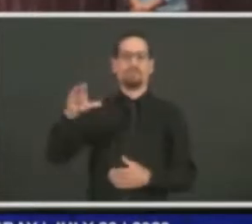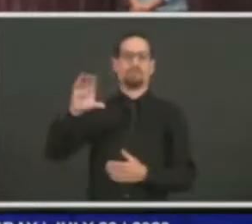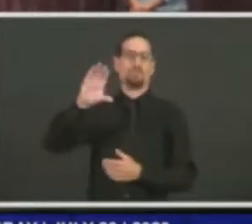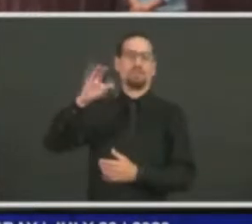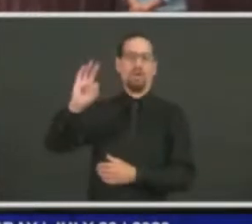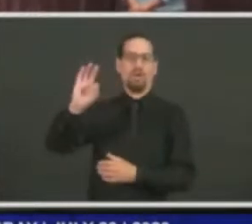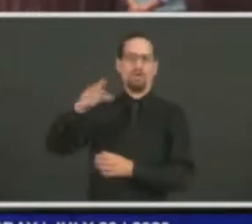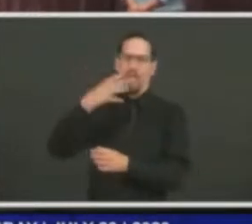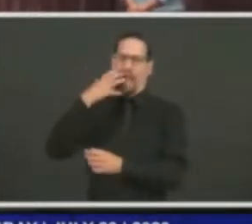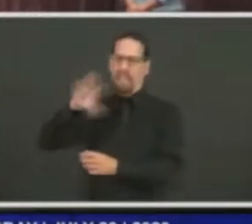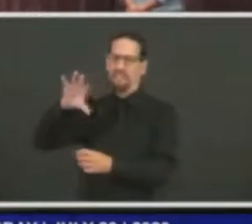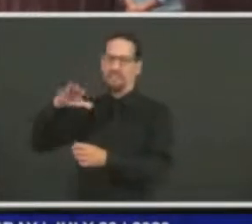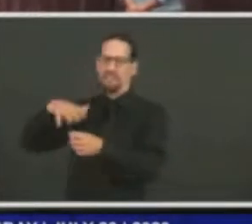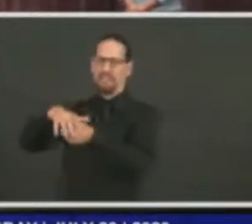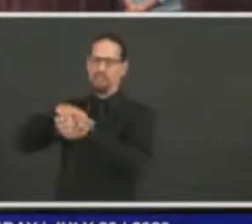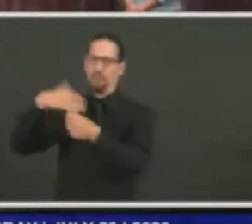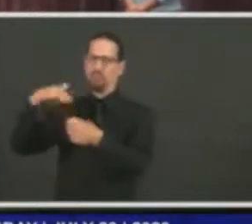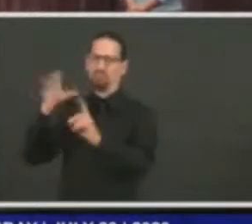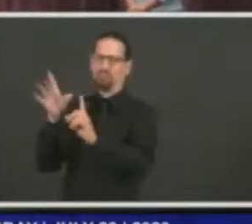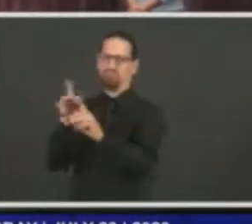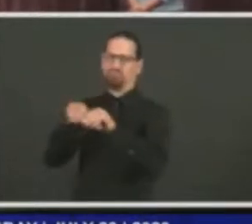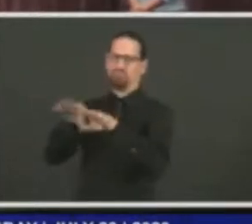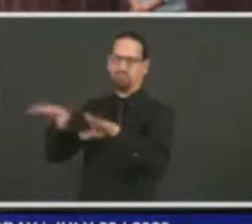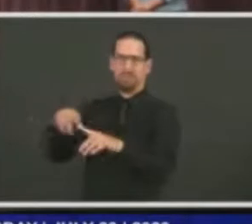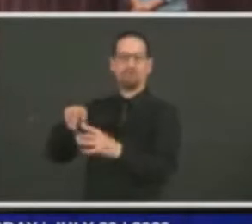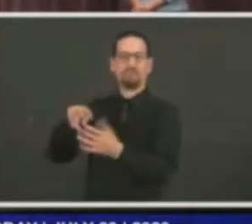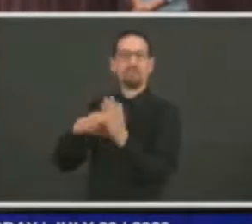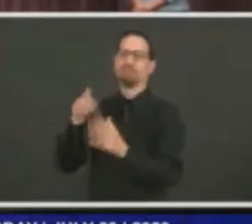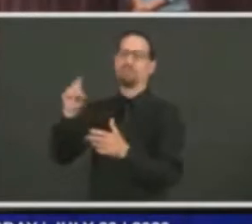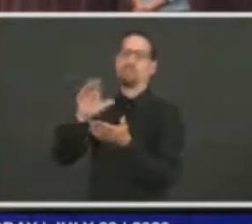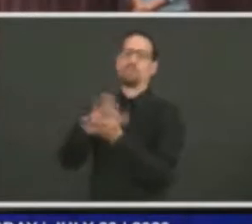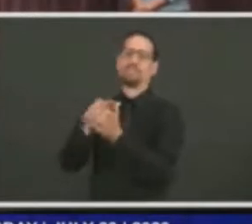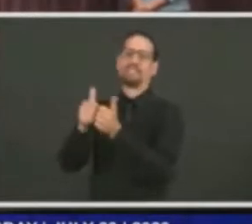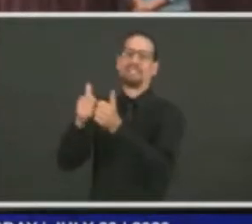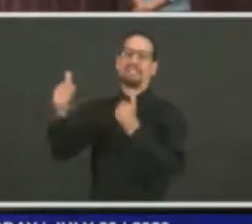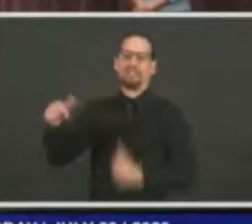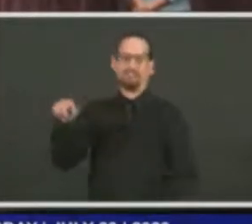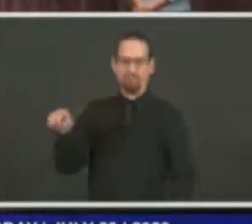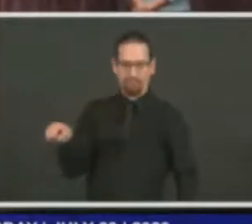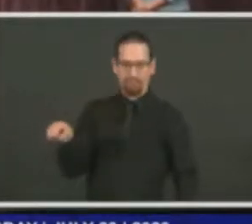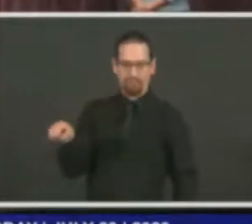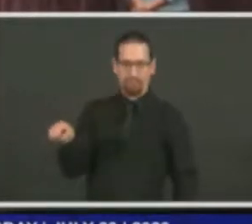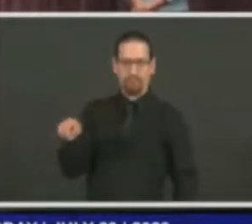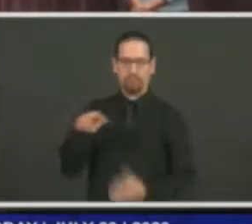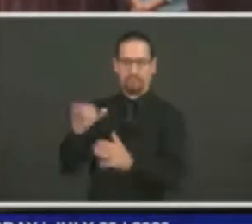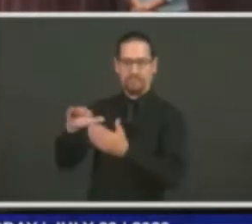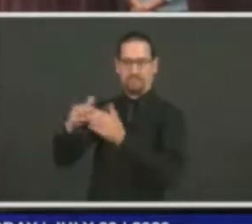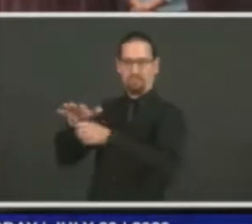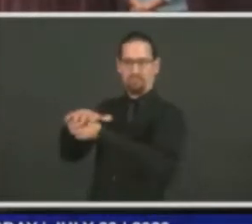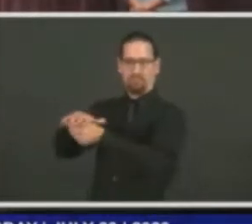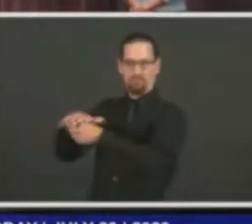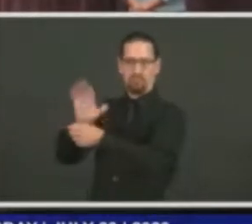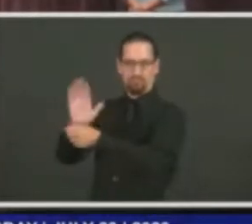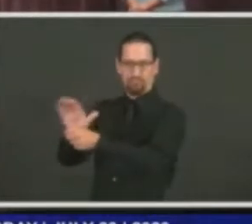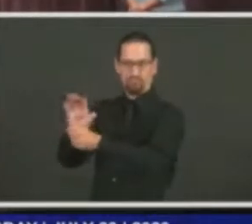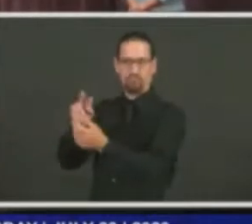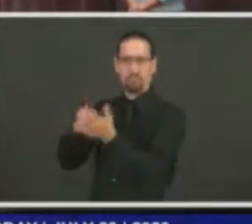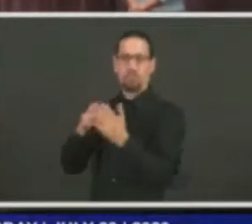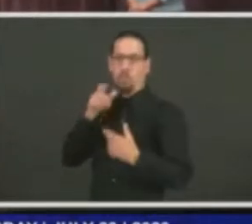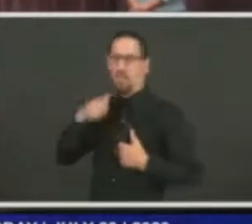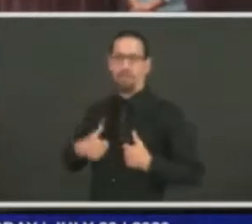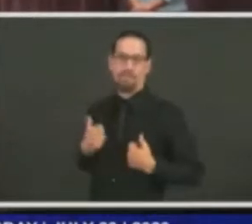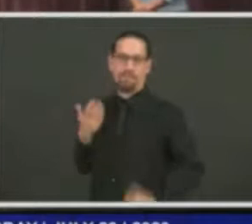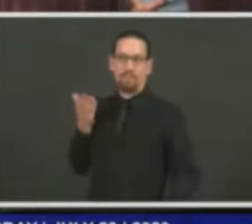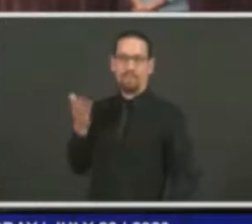to stay on complete distance learning, that's the city where people are more likely to live in multi-generational housing,